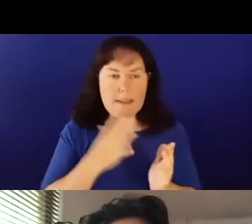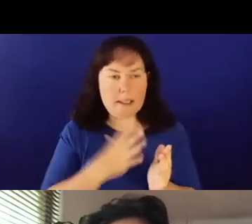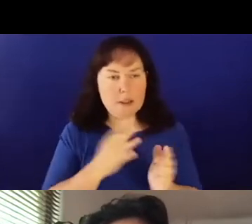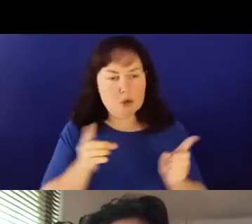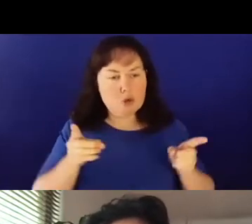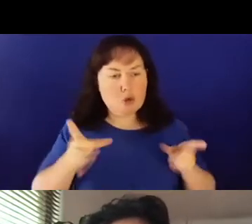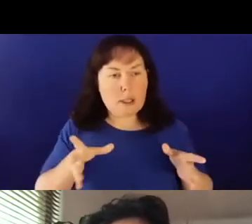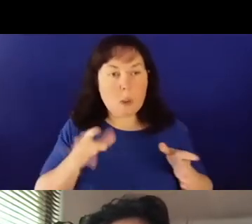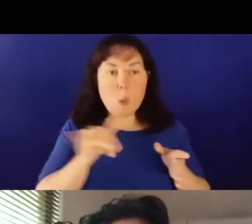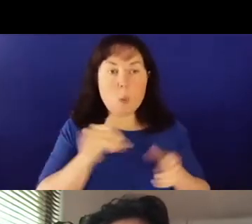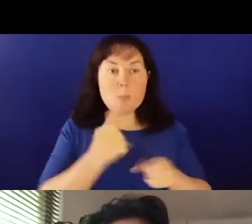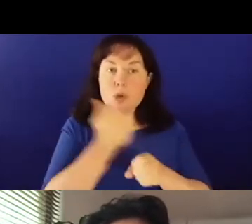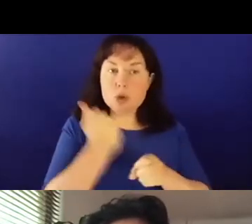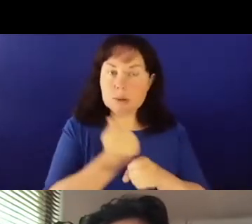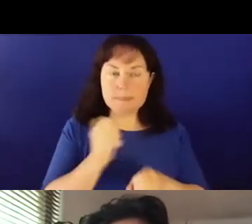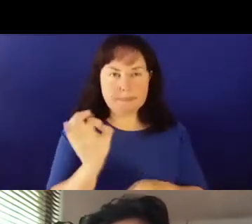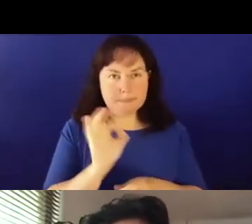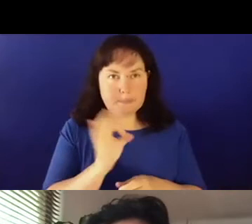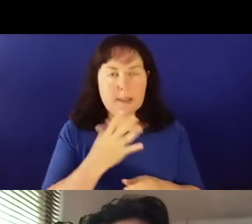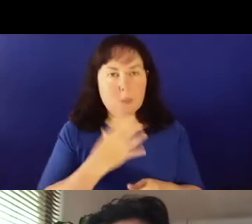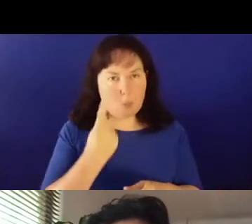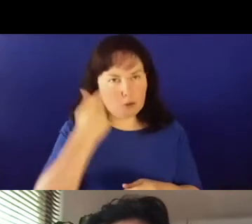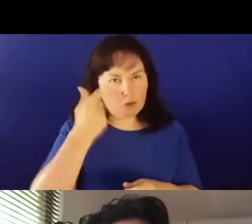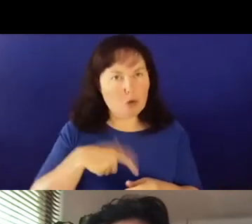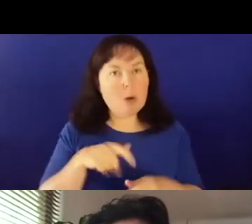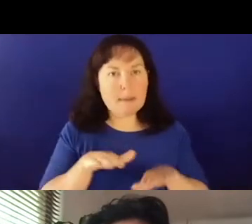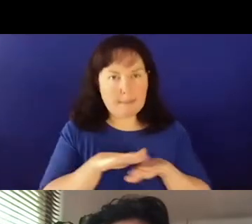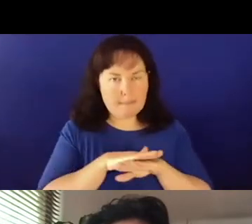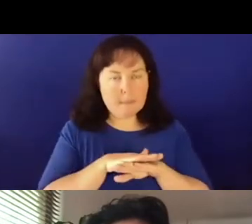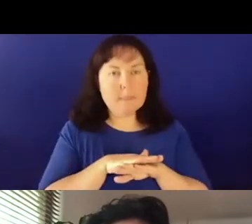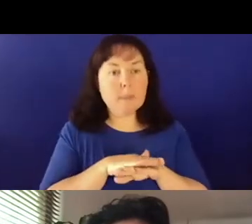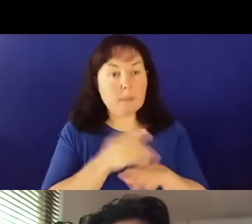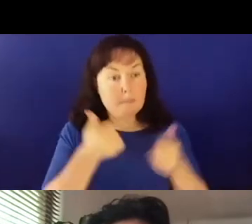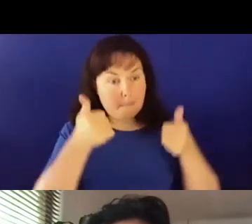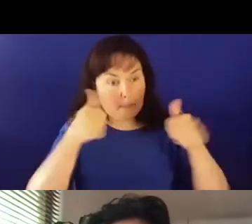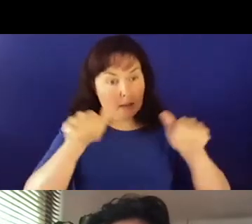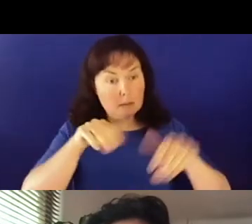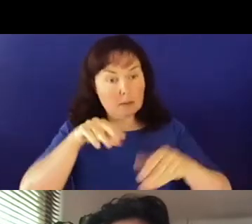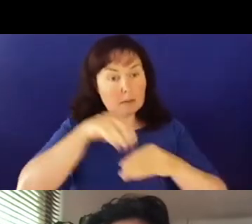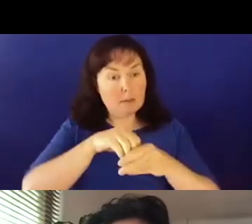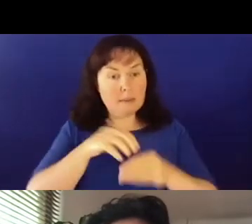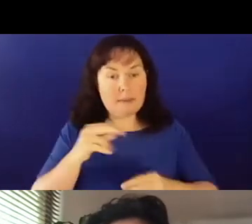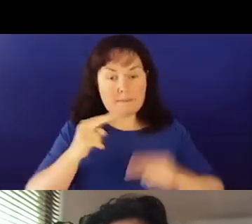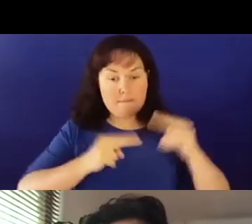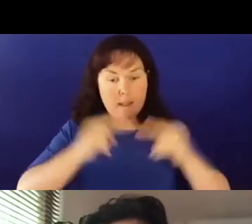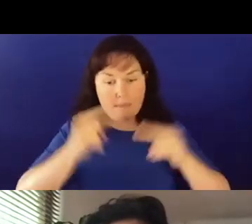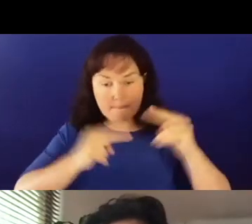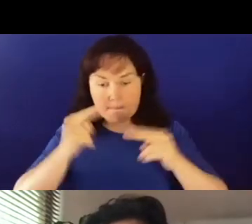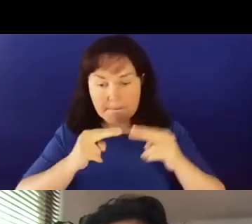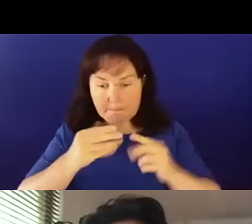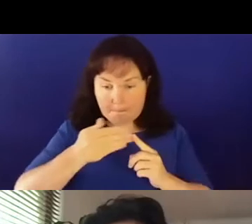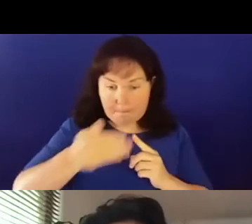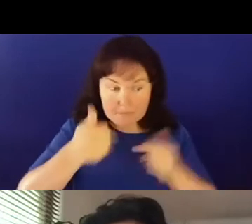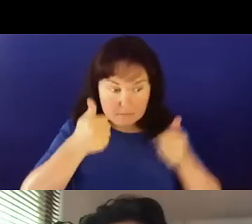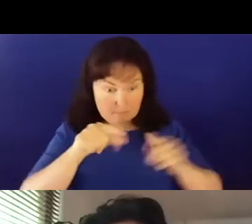other roles covered at time of applying. But should you be successful in getting through to the development stage, that's when we would look at expanding that team to make sure the roles of